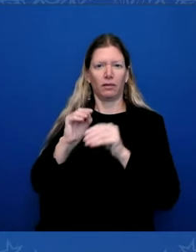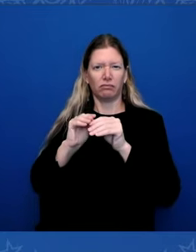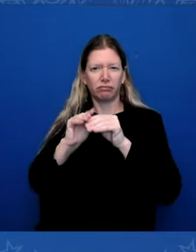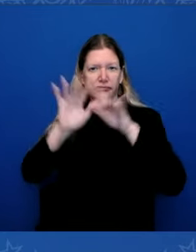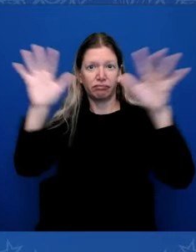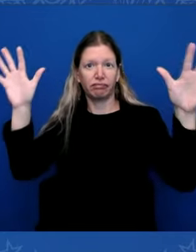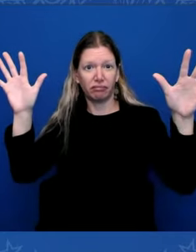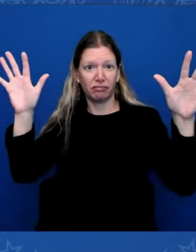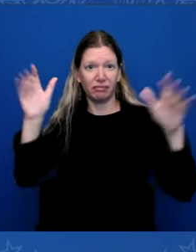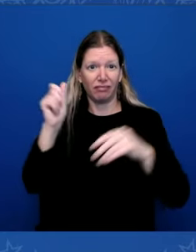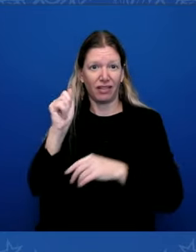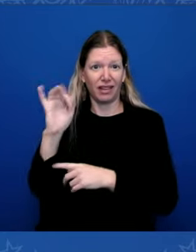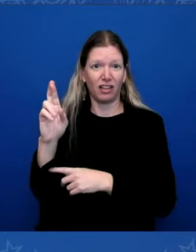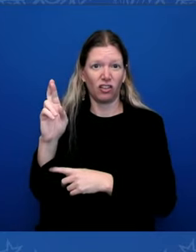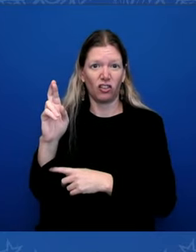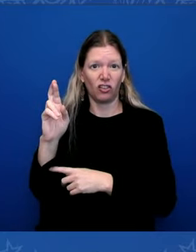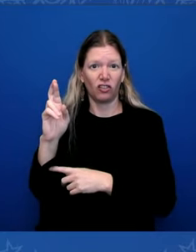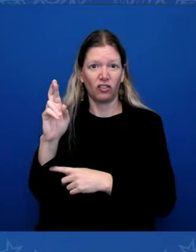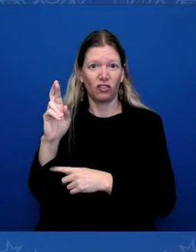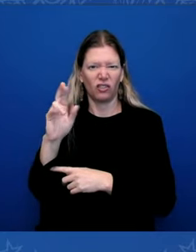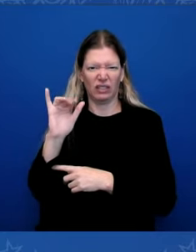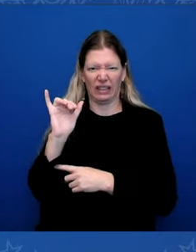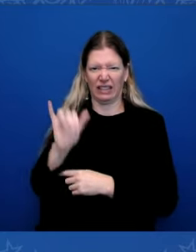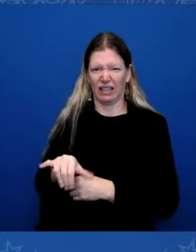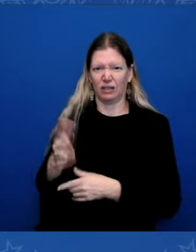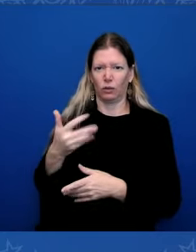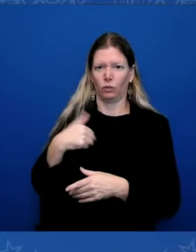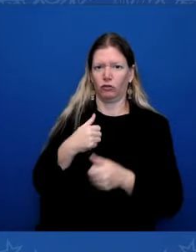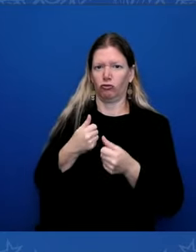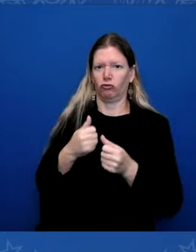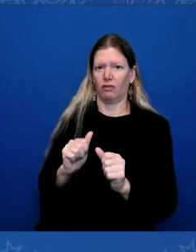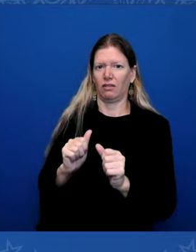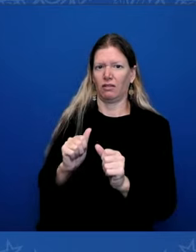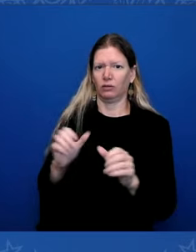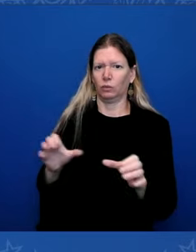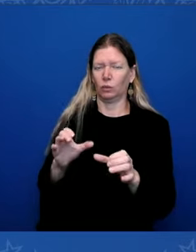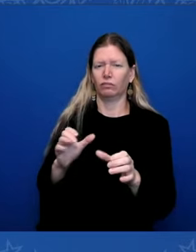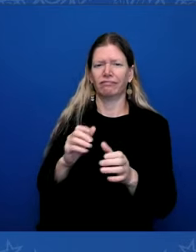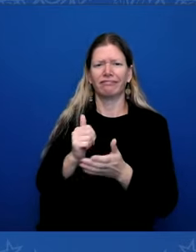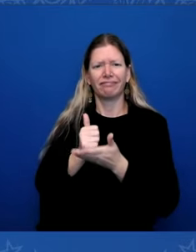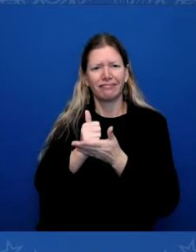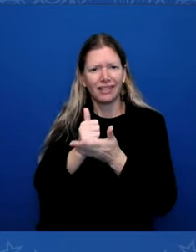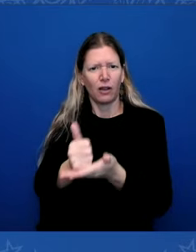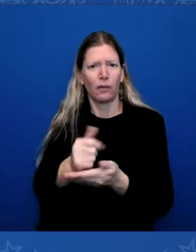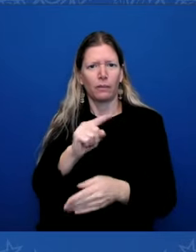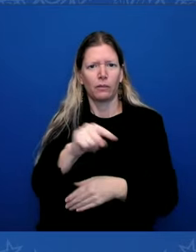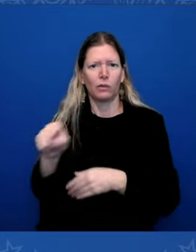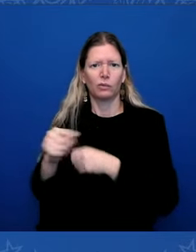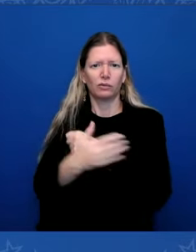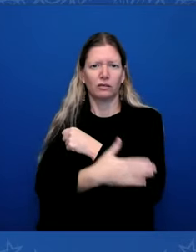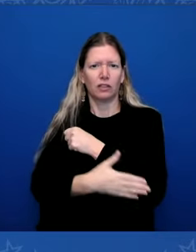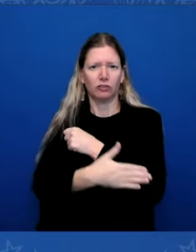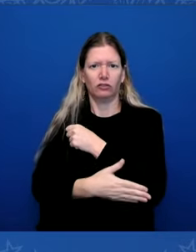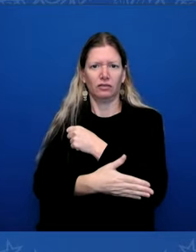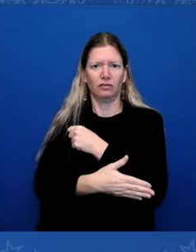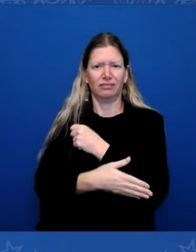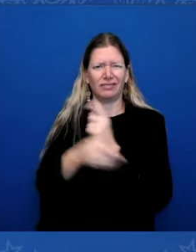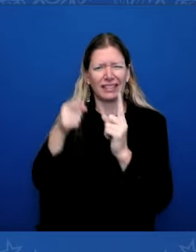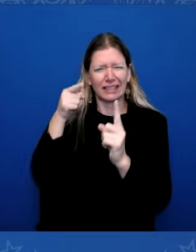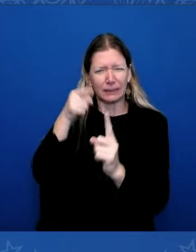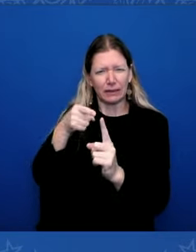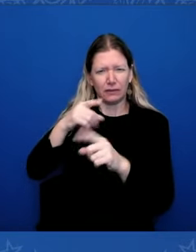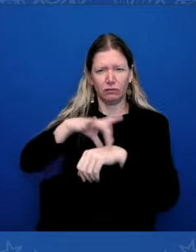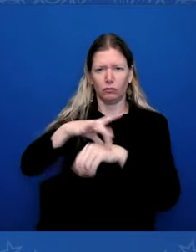trying to do is help those nations, particularly in the global south, where they're not as